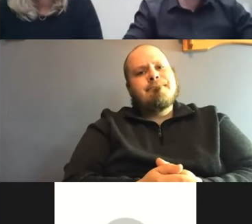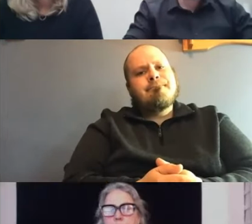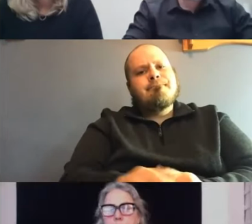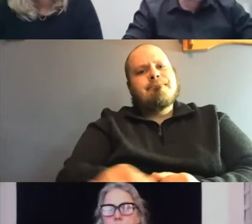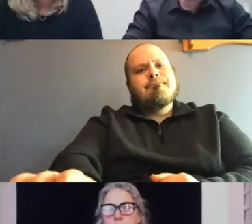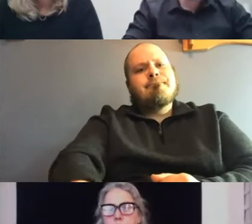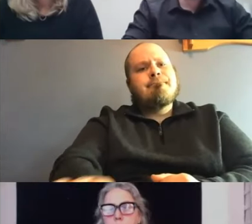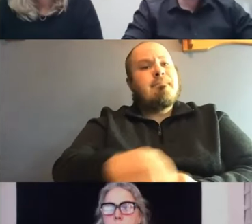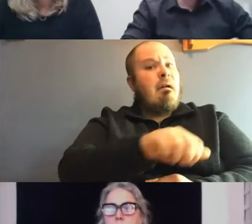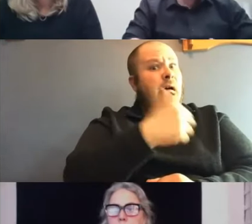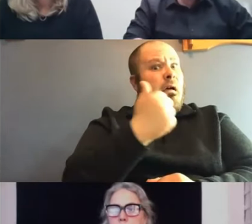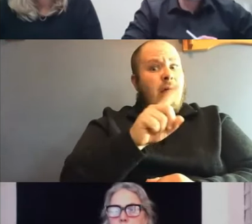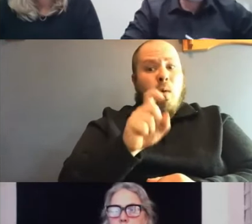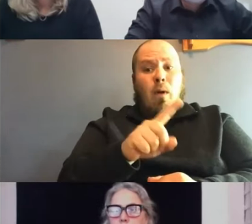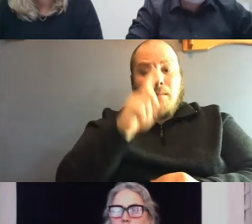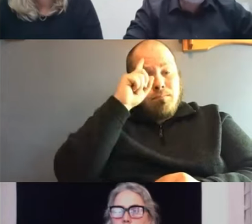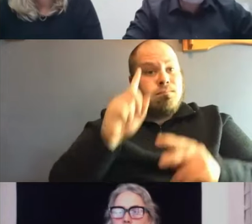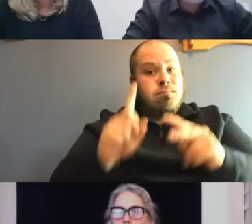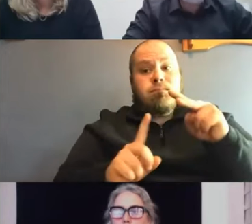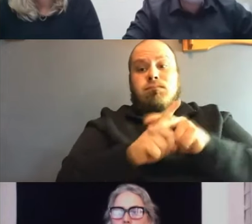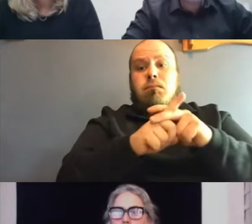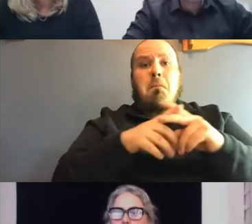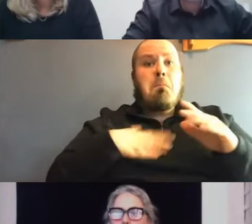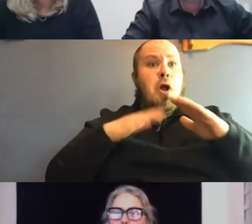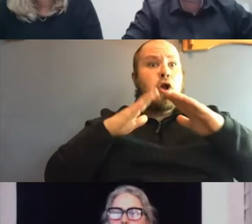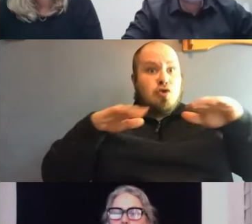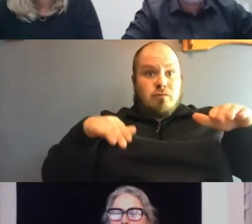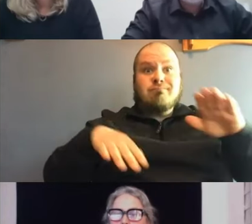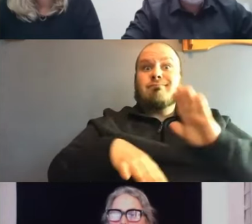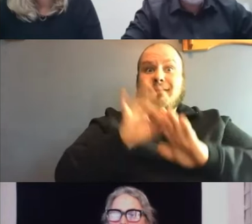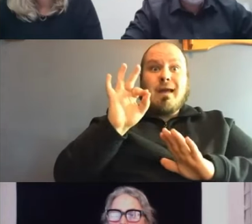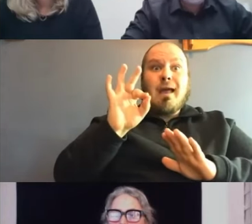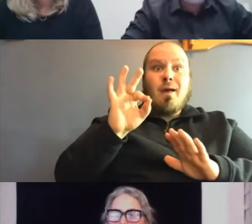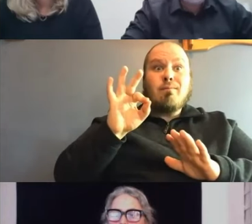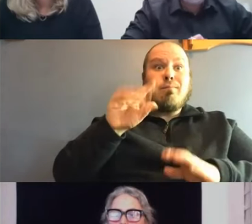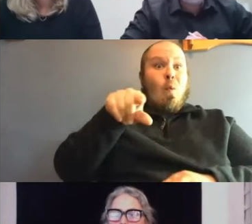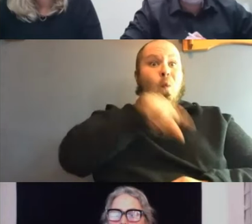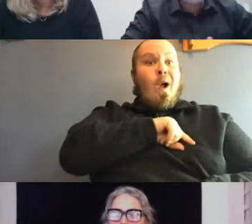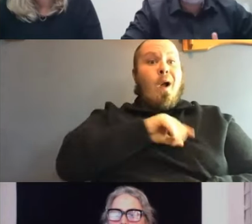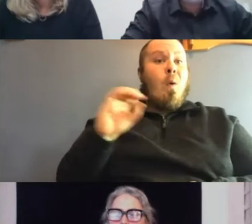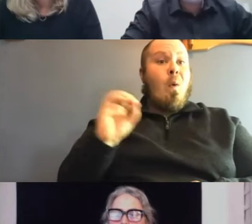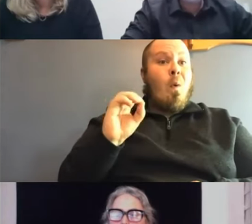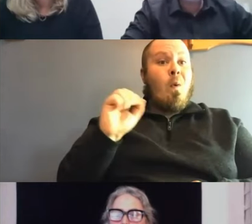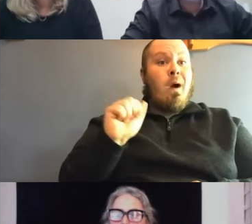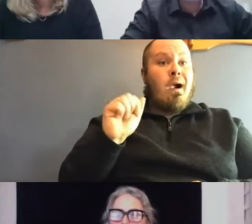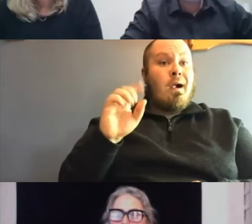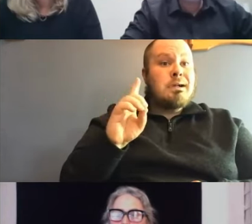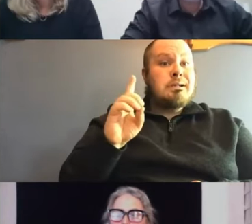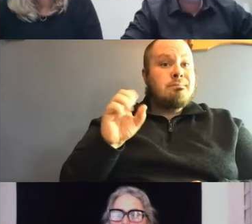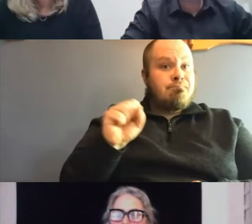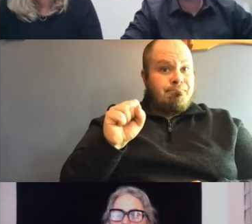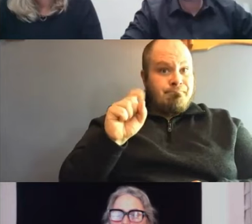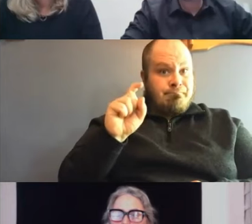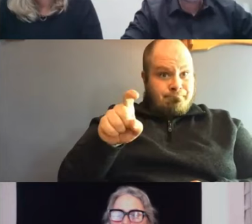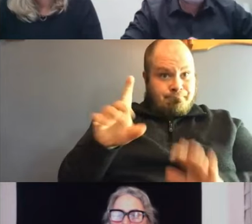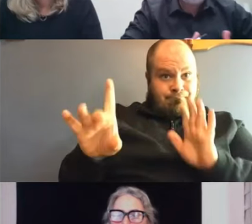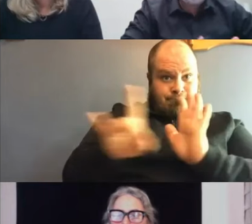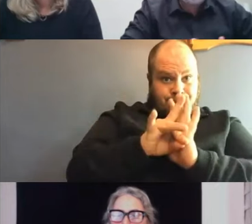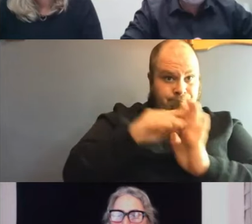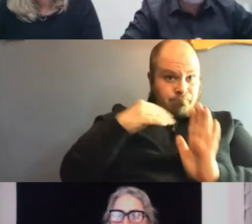Another question that comes up is, my child is found eligible for OADS. Do they have to choose an adult case manager right